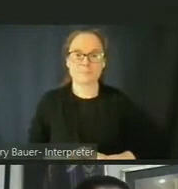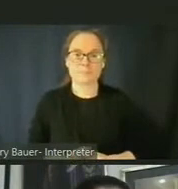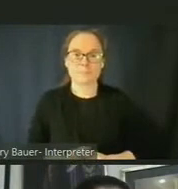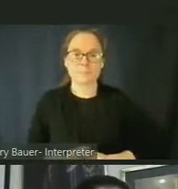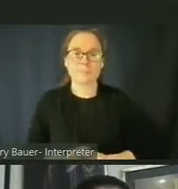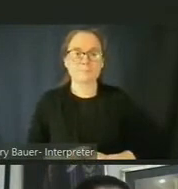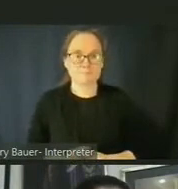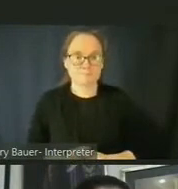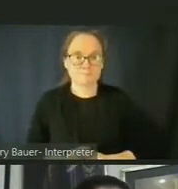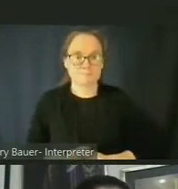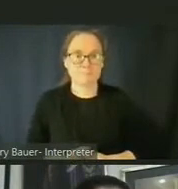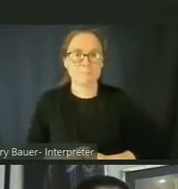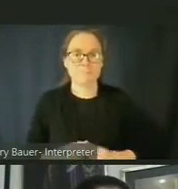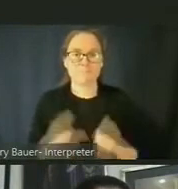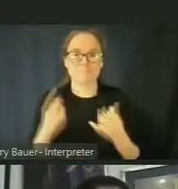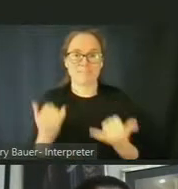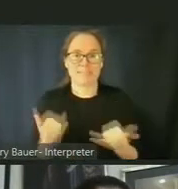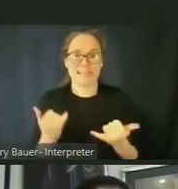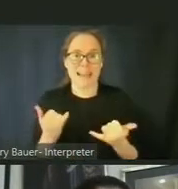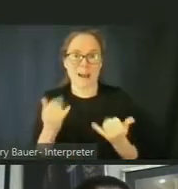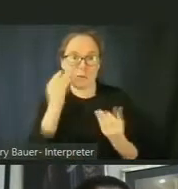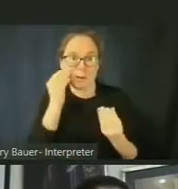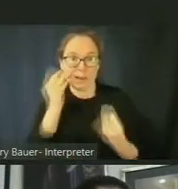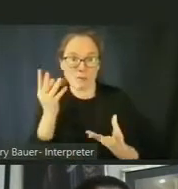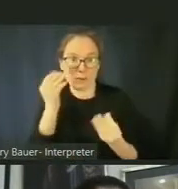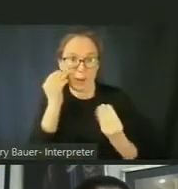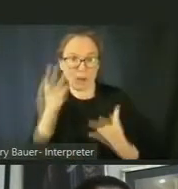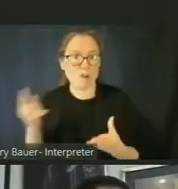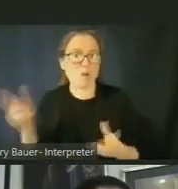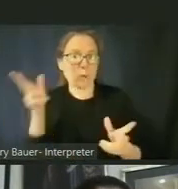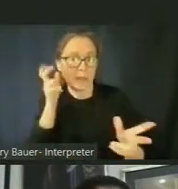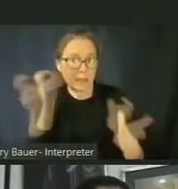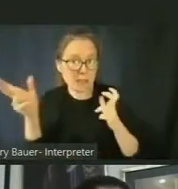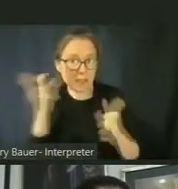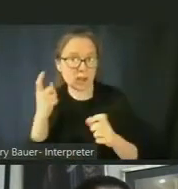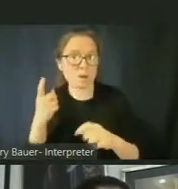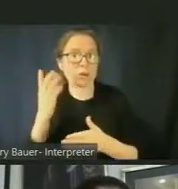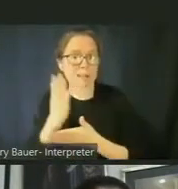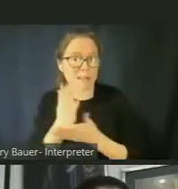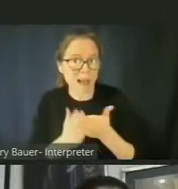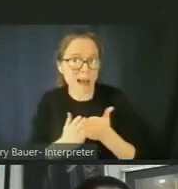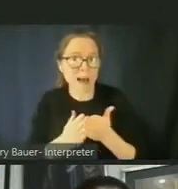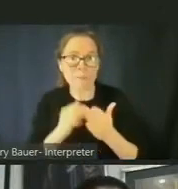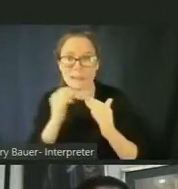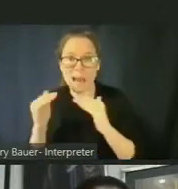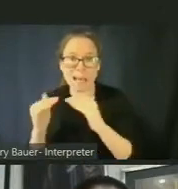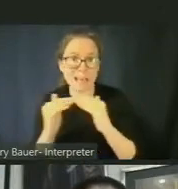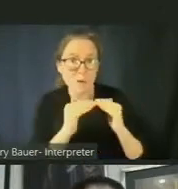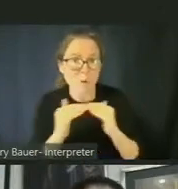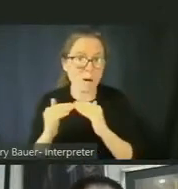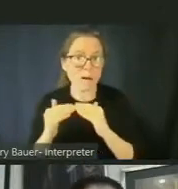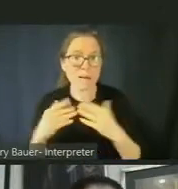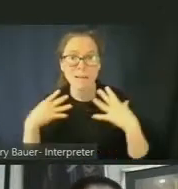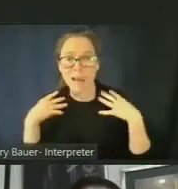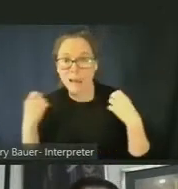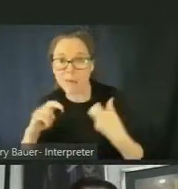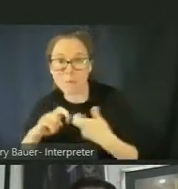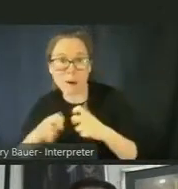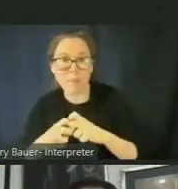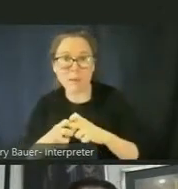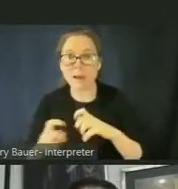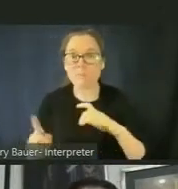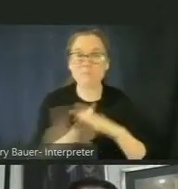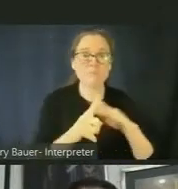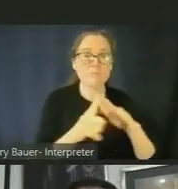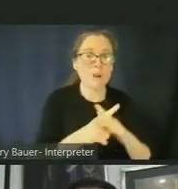So let's talk about the current COVID data. Some of this you've been hearing in the news and the disparities around some of the health issues that's been going on, but also